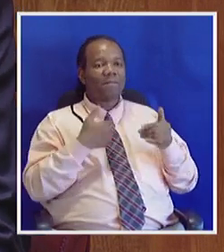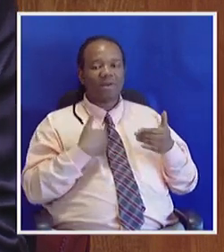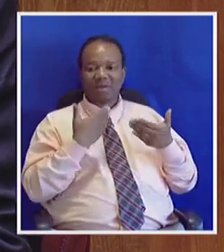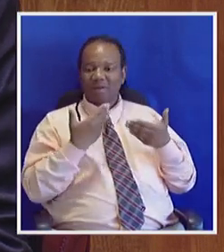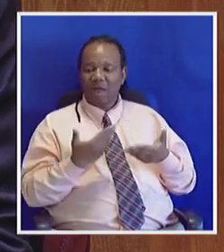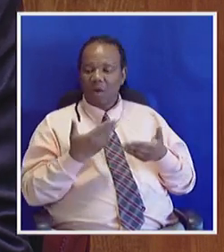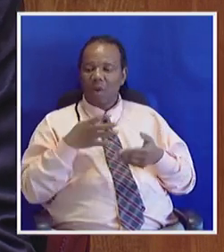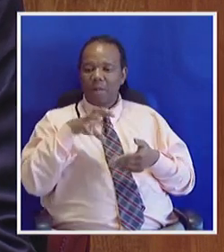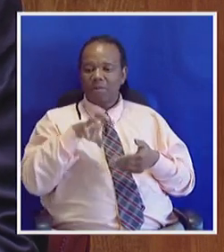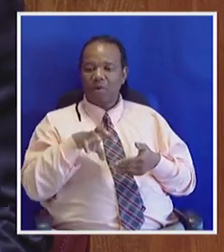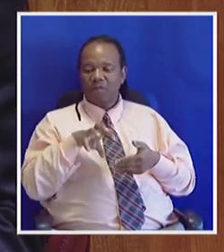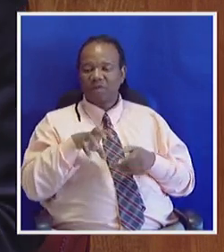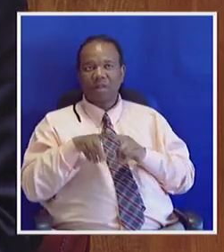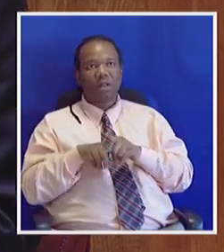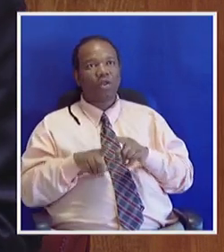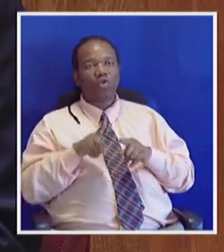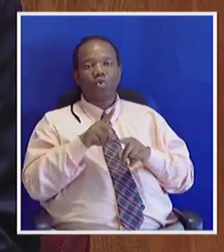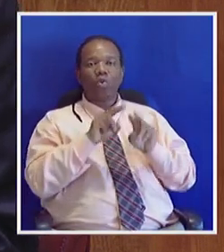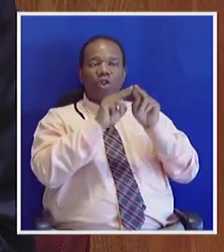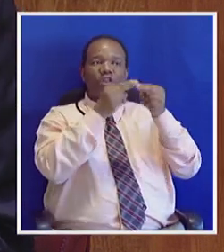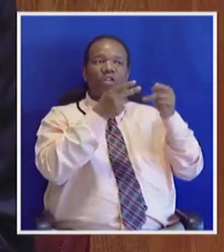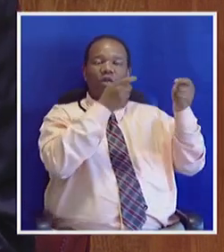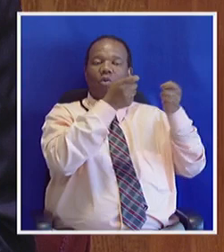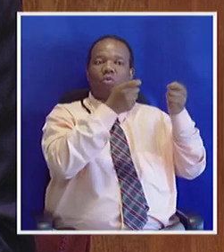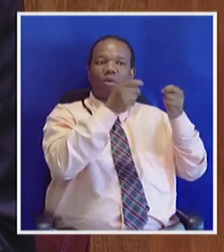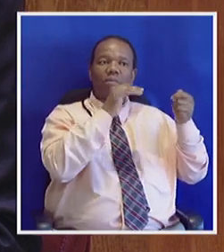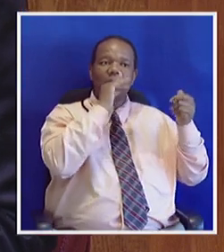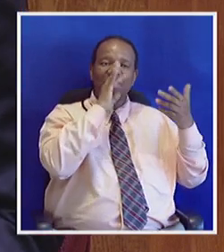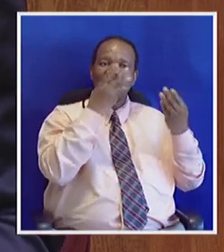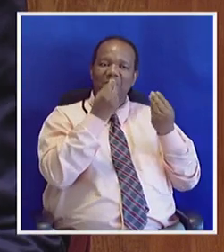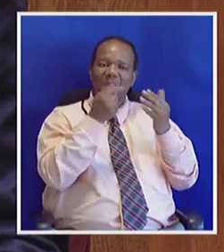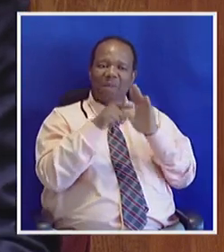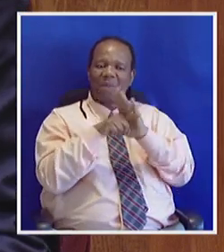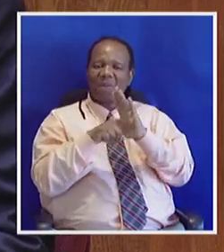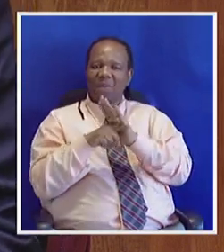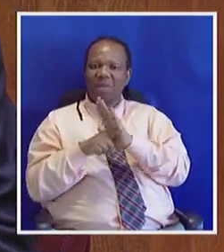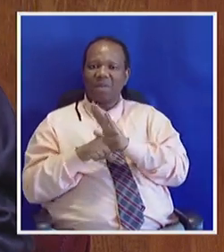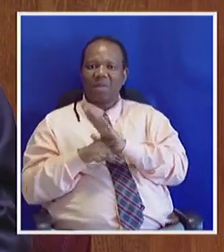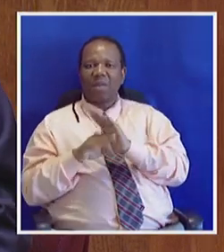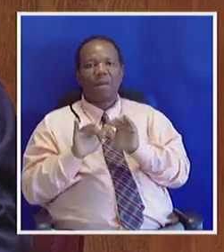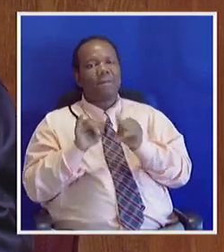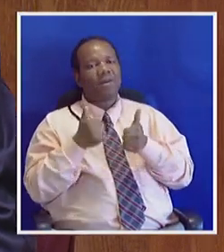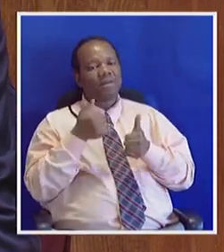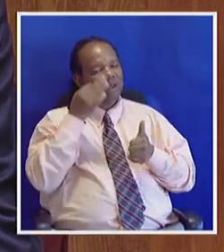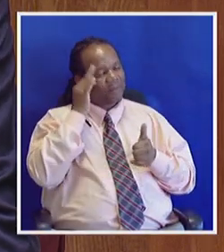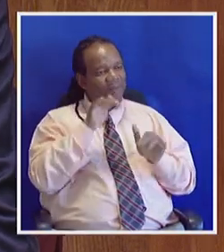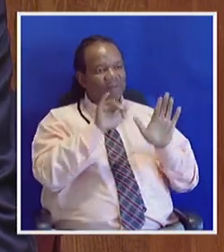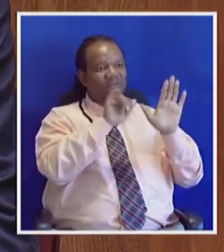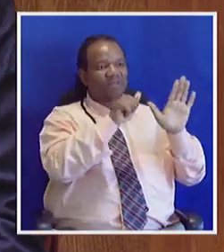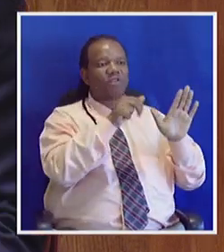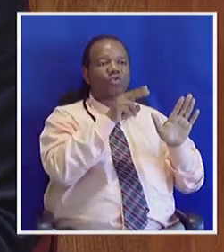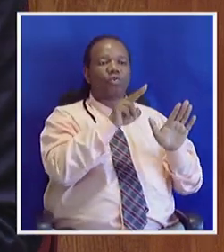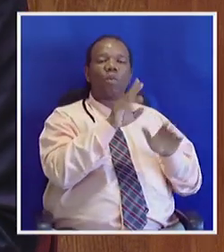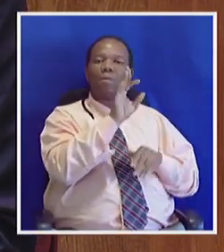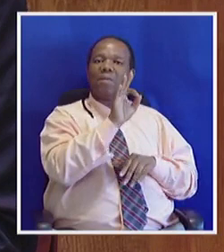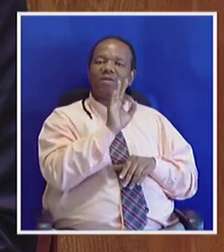colleges have been running on deficits. Funding made available to colleges by government covers only 62% of students.